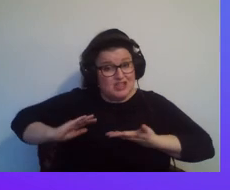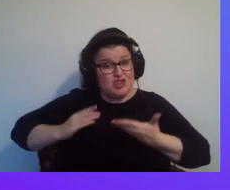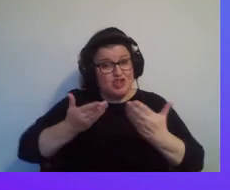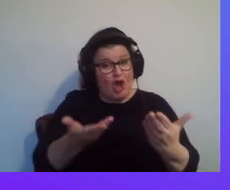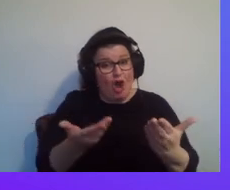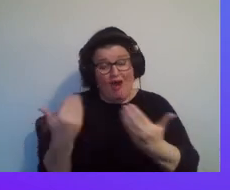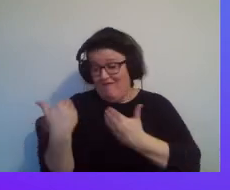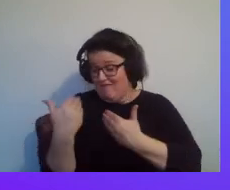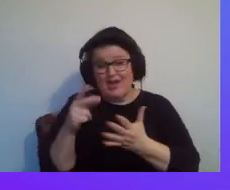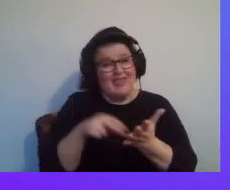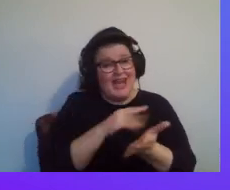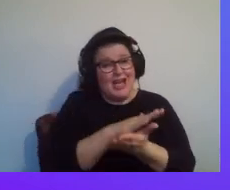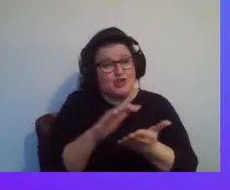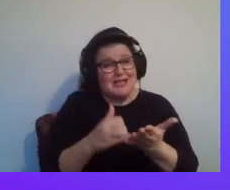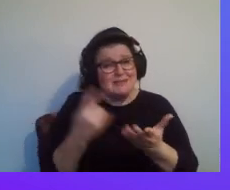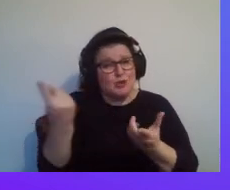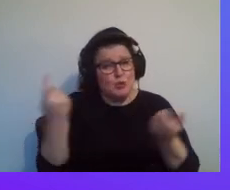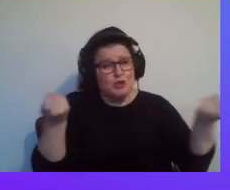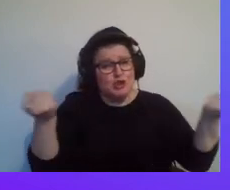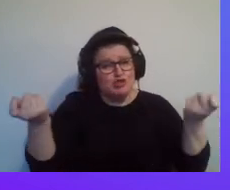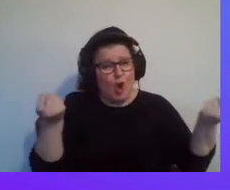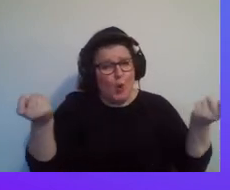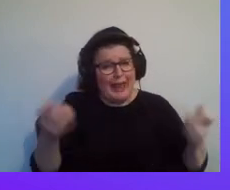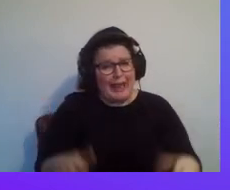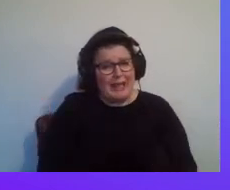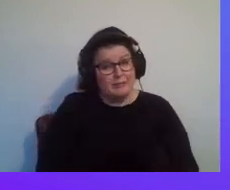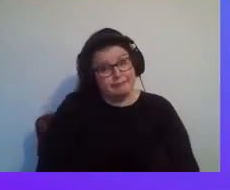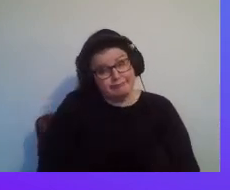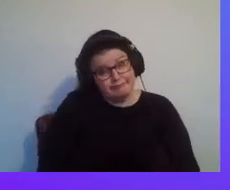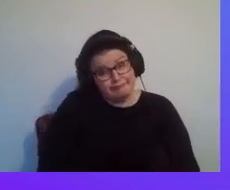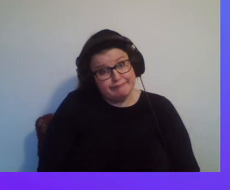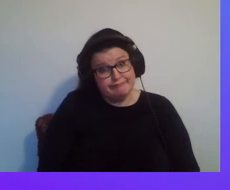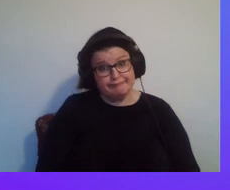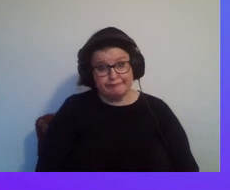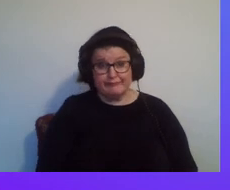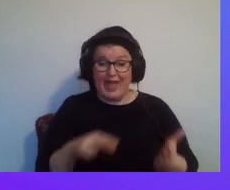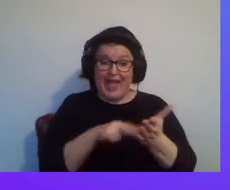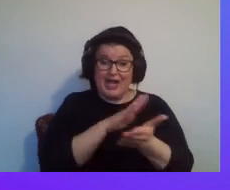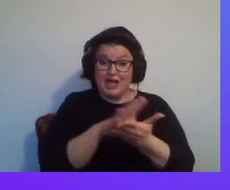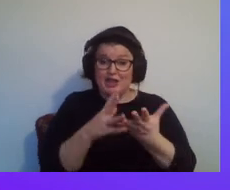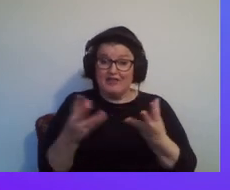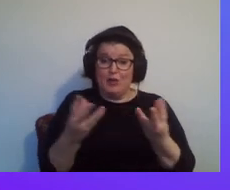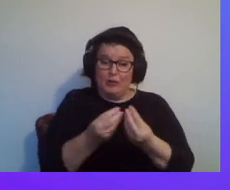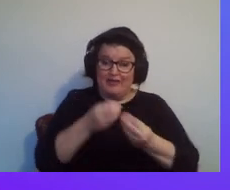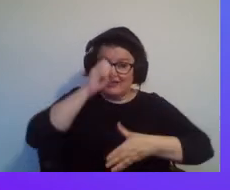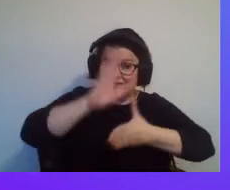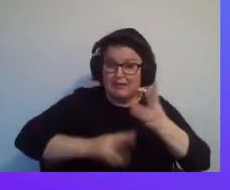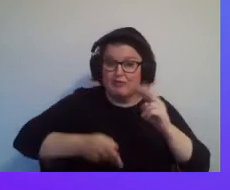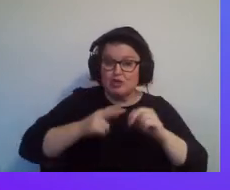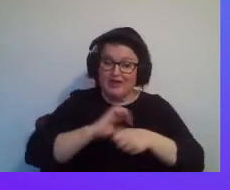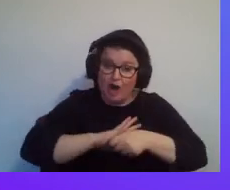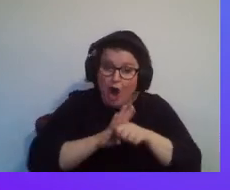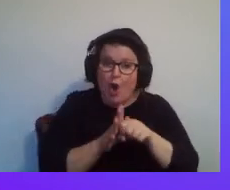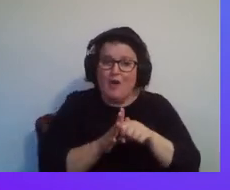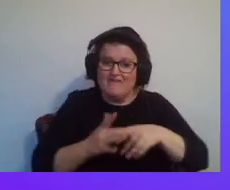question. And, you know, I think the NHS, with the experience of COVID, has certainly, I have seen, been loud